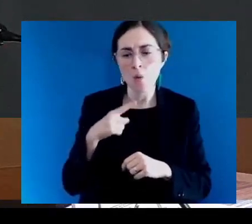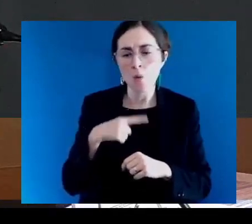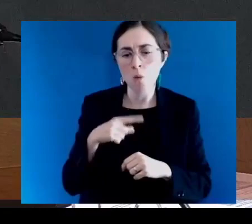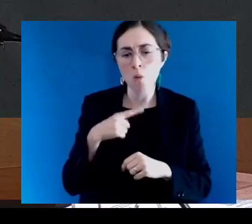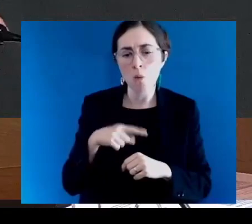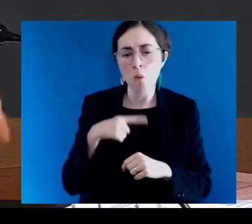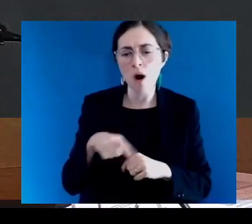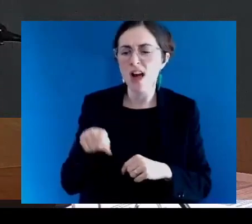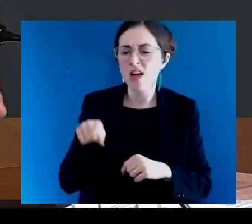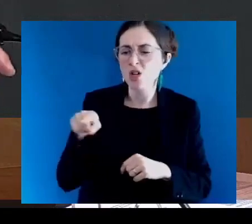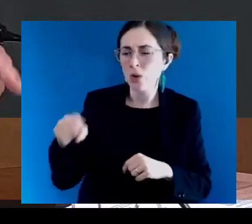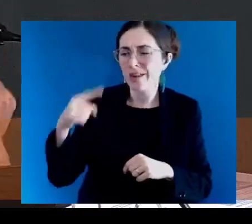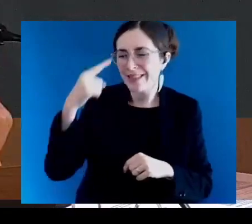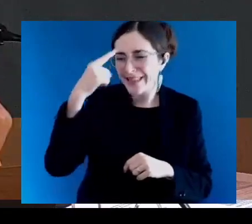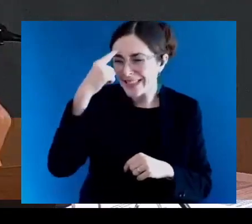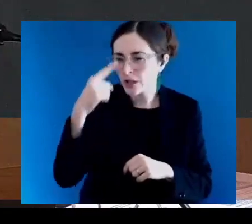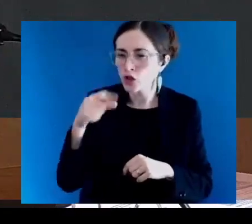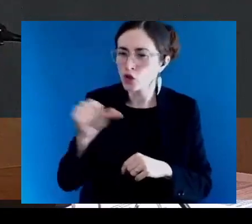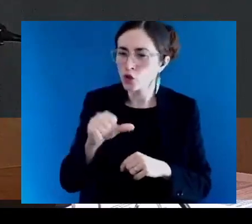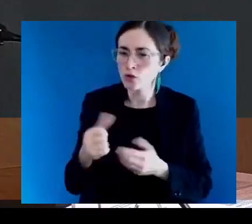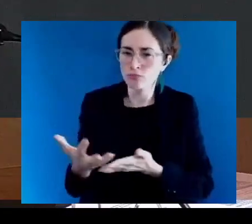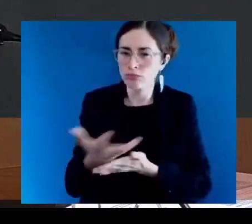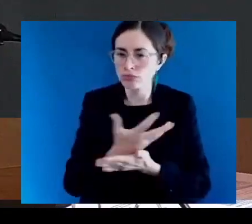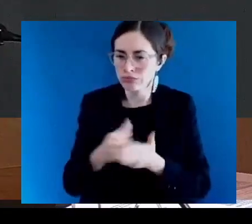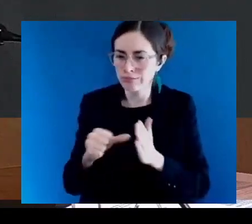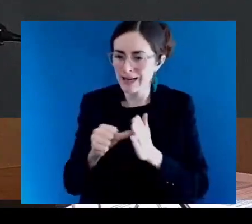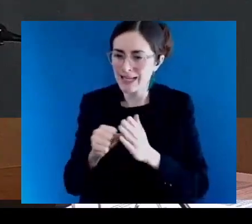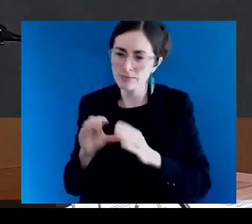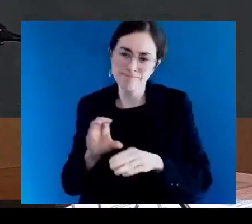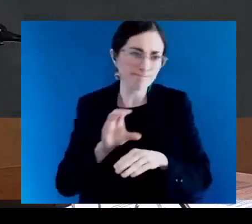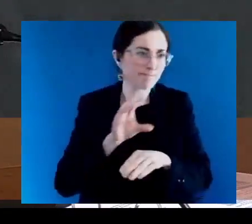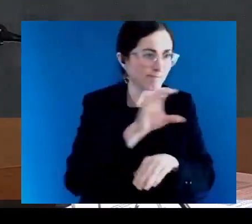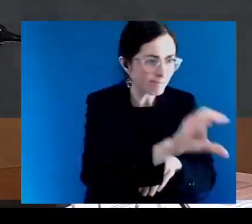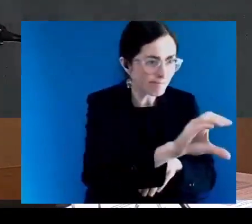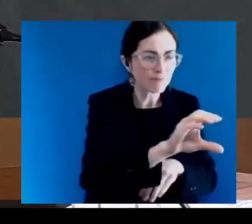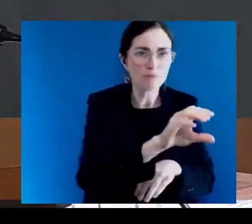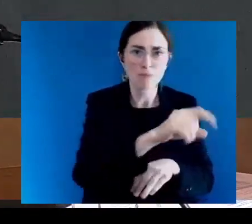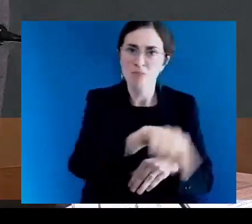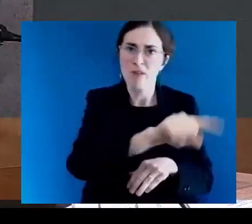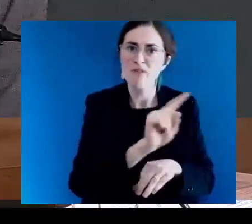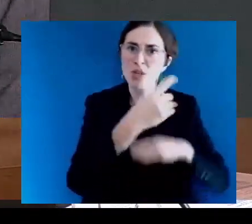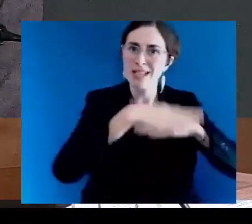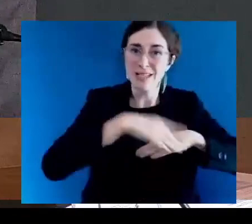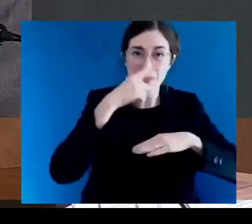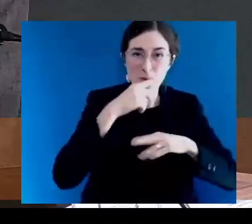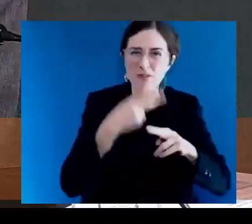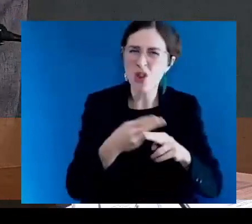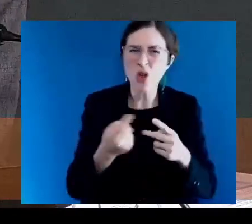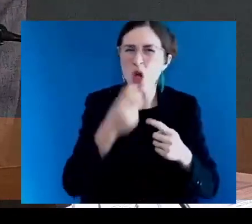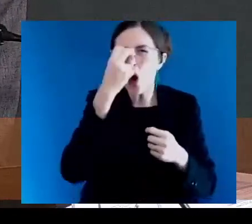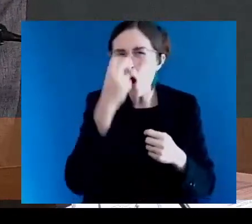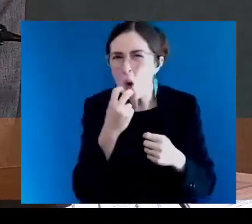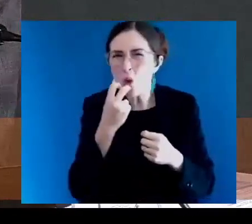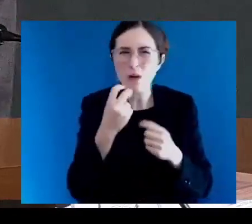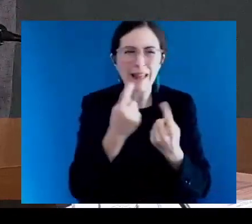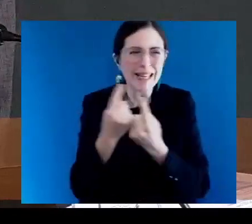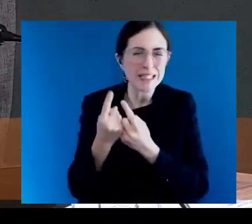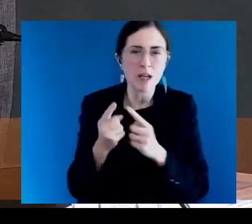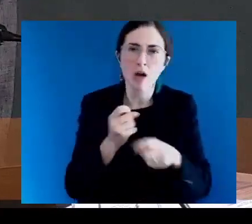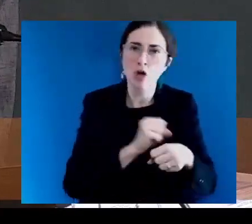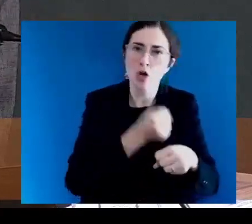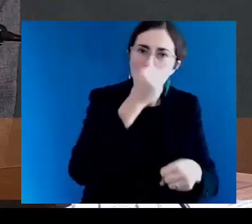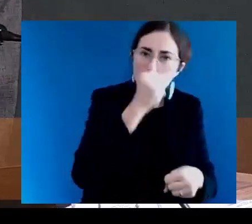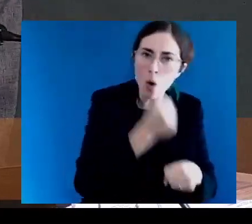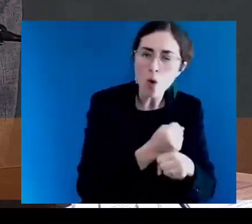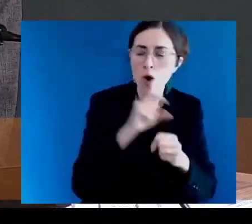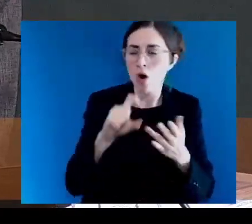industries, gold, coal, gas? I mean, you're talking, you get the point. We're talking about